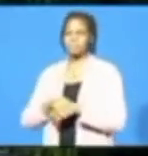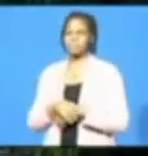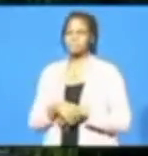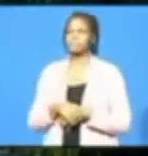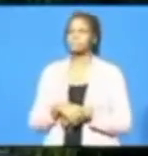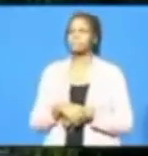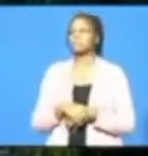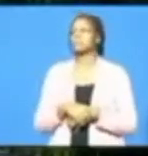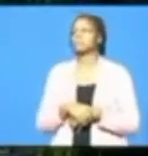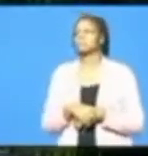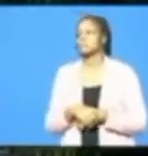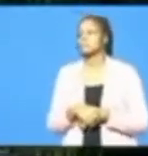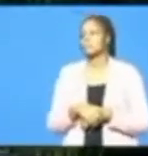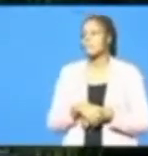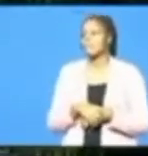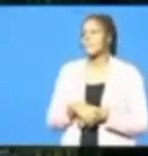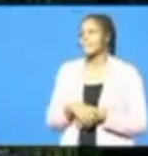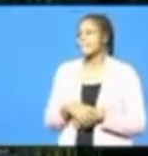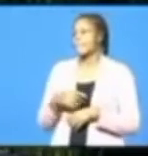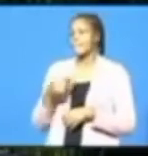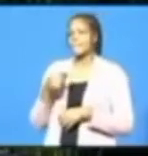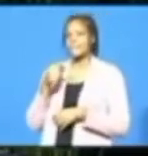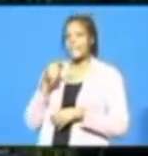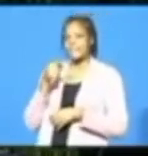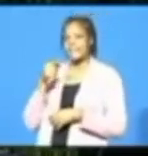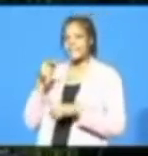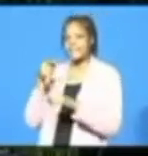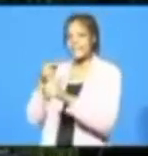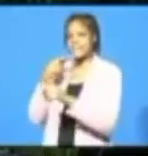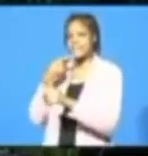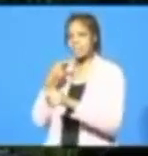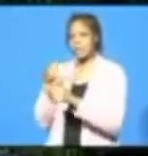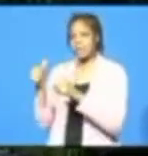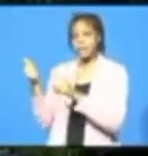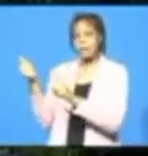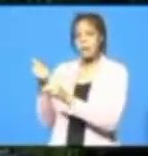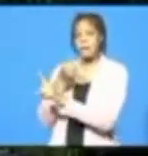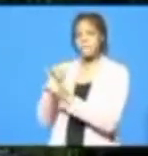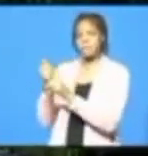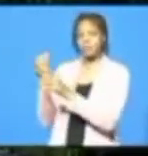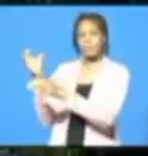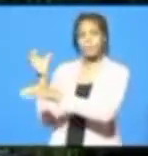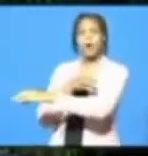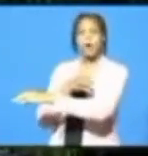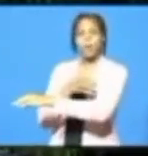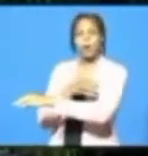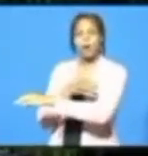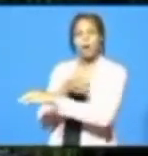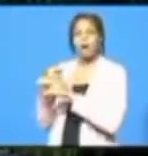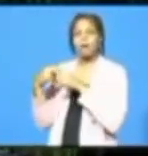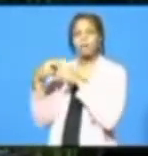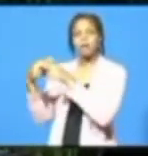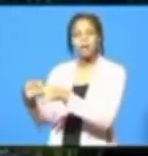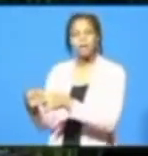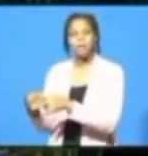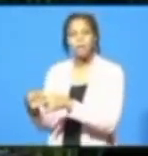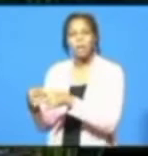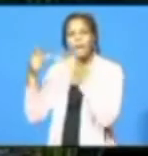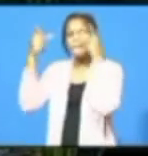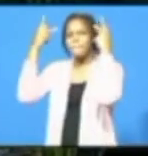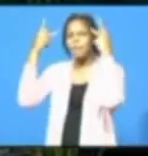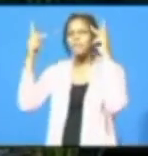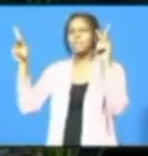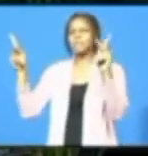He said we have abused power and called it political savvy. We